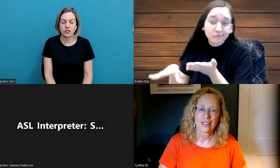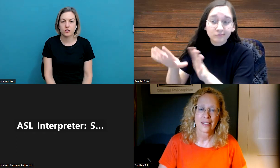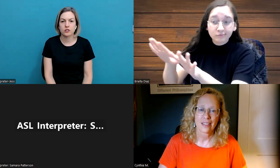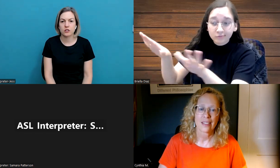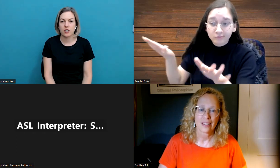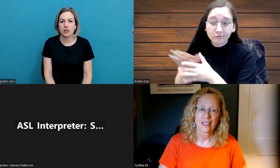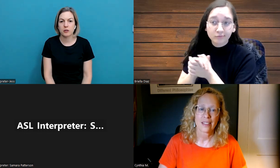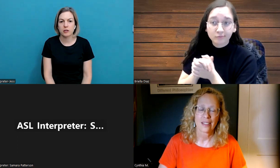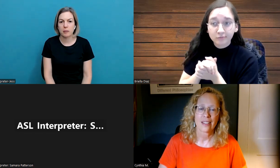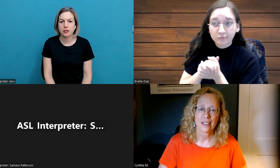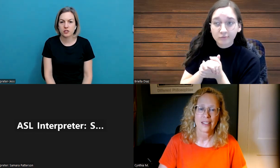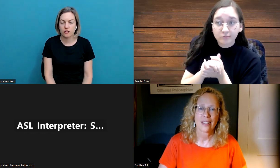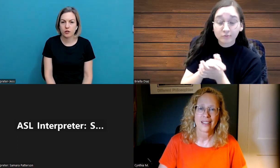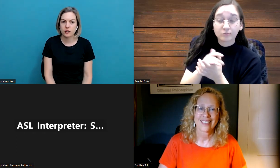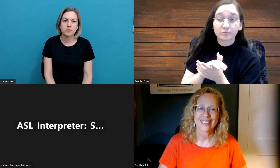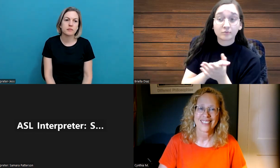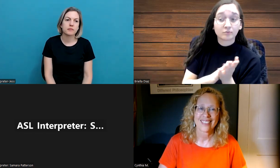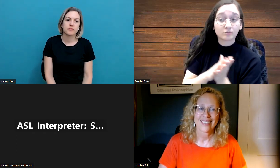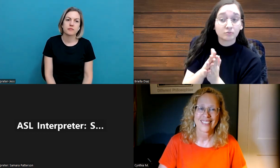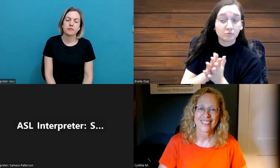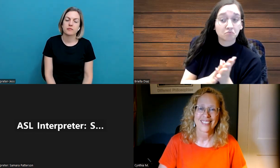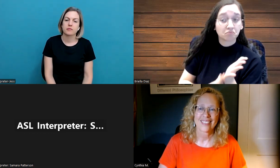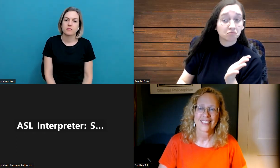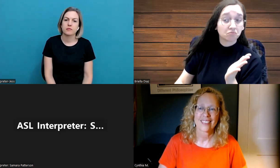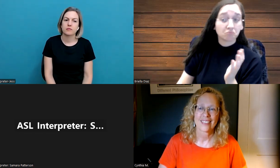others, professionals, community members, and so forth?